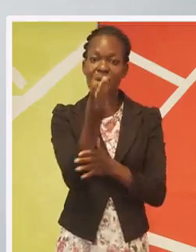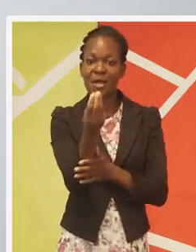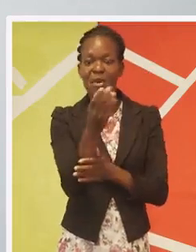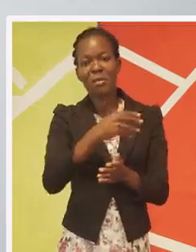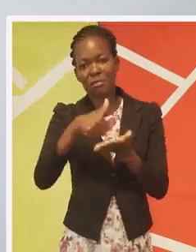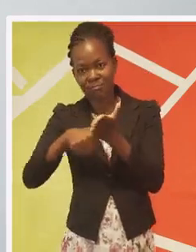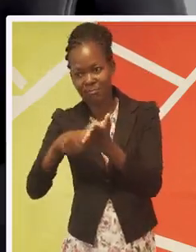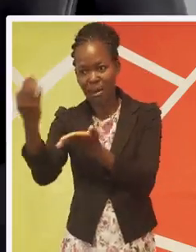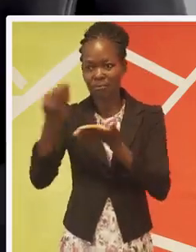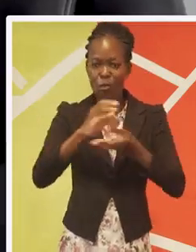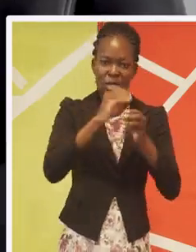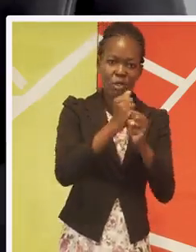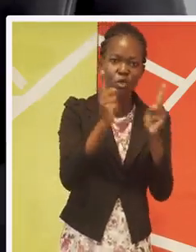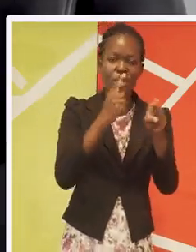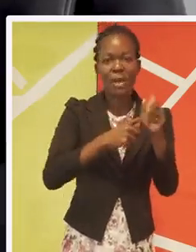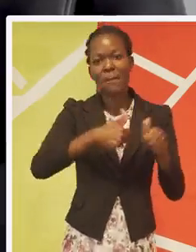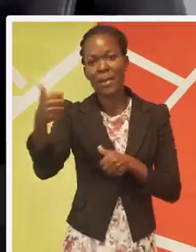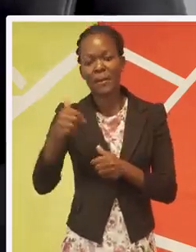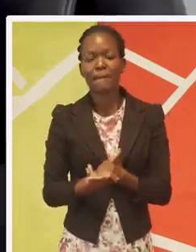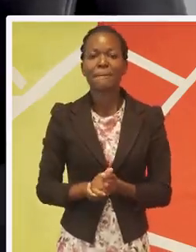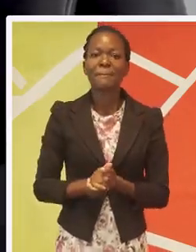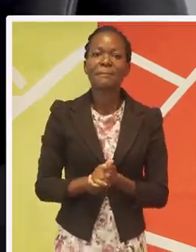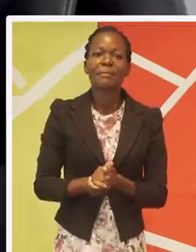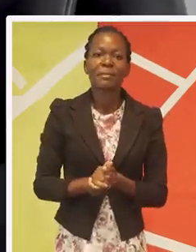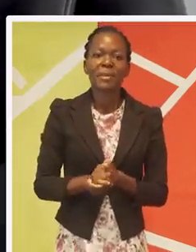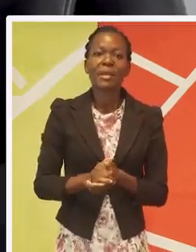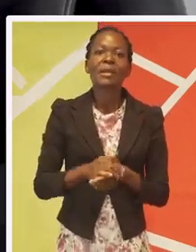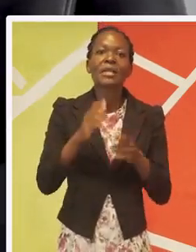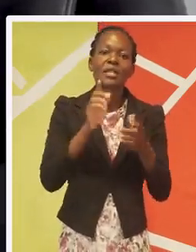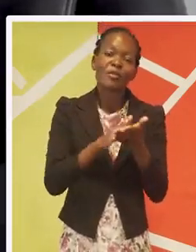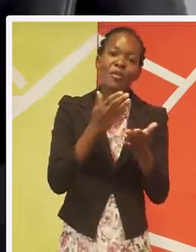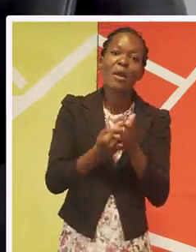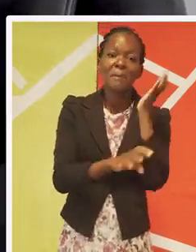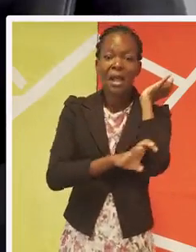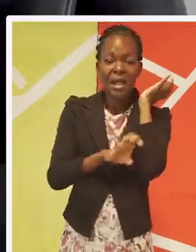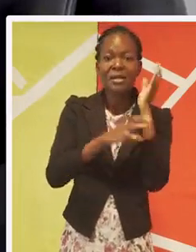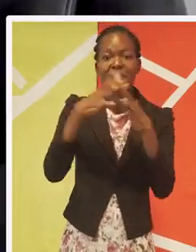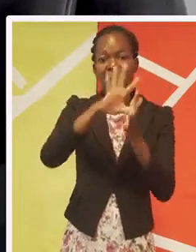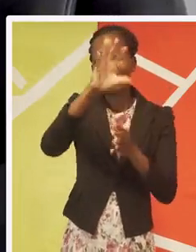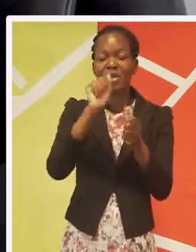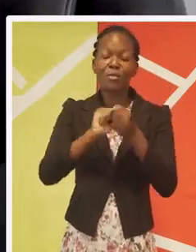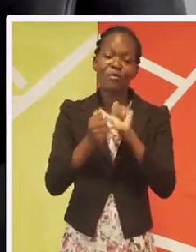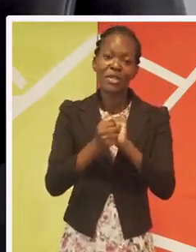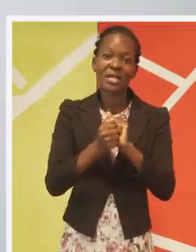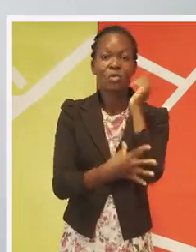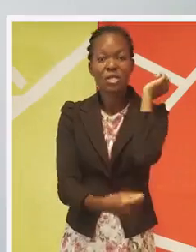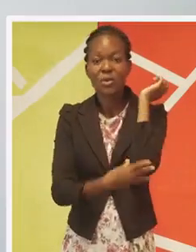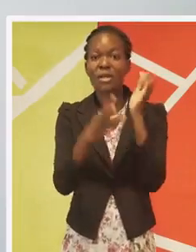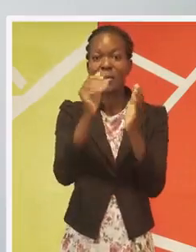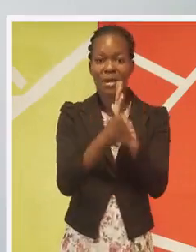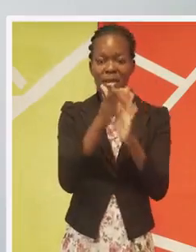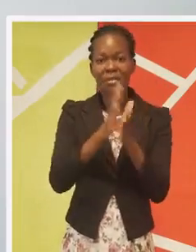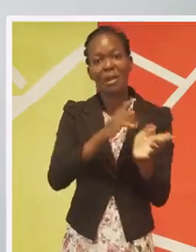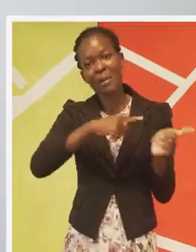to go. At that point, they have nowhere else to turn to, then they turn to the IMF to give them the short-term loan. And the